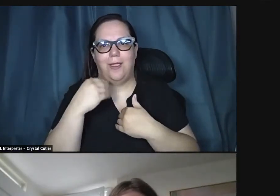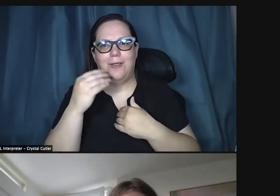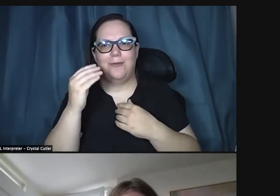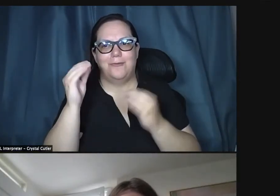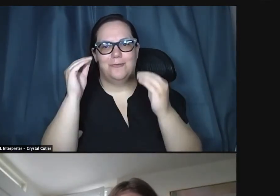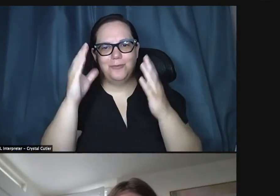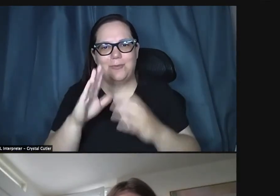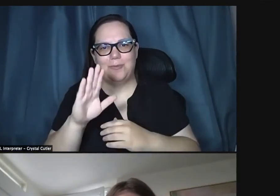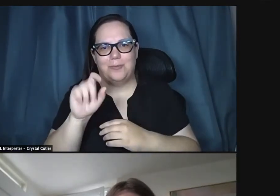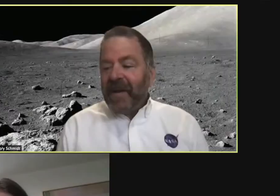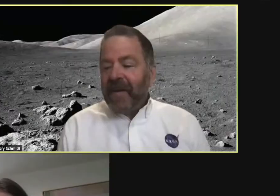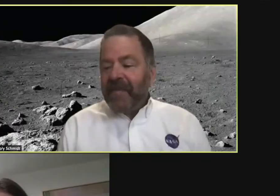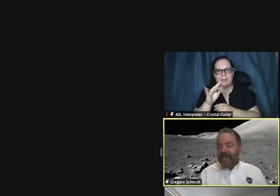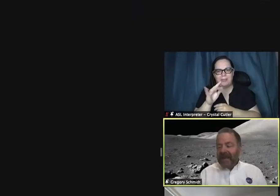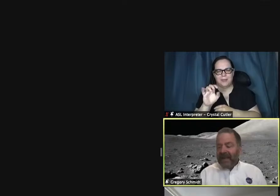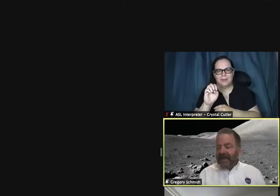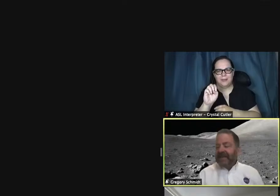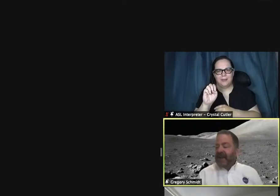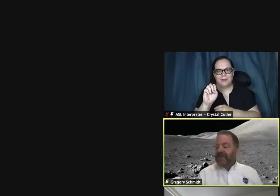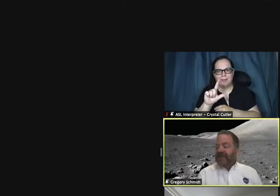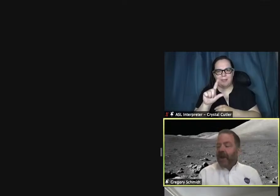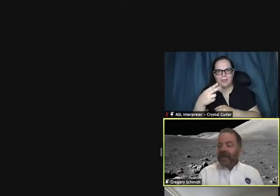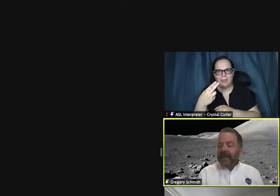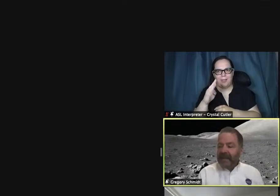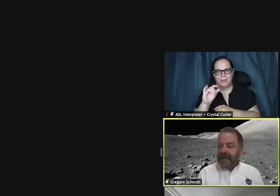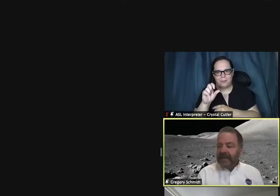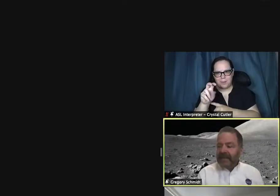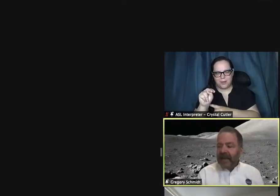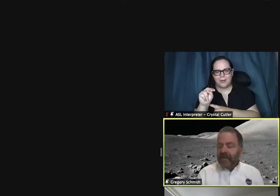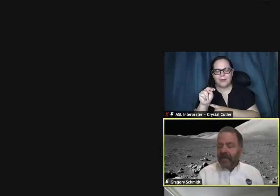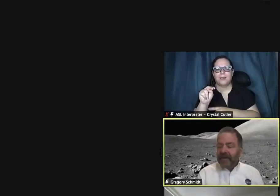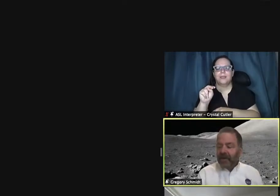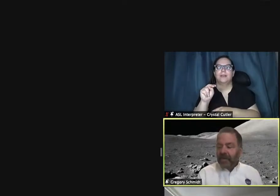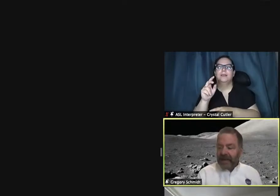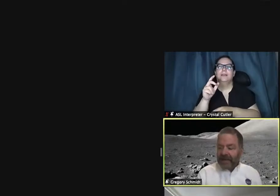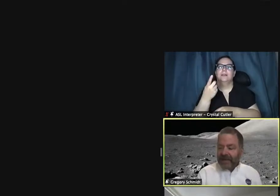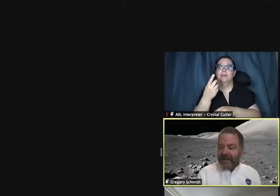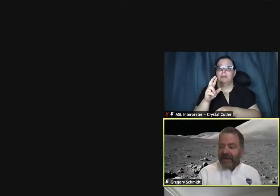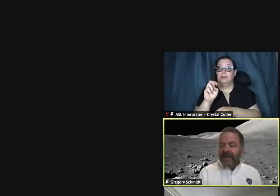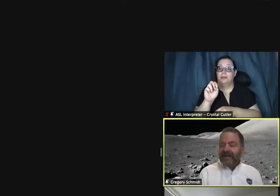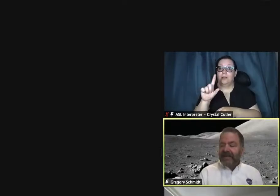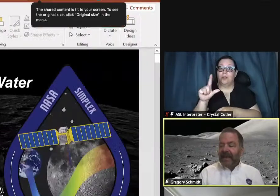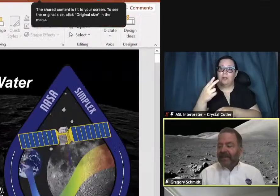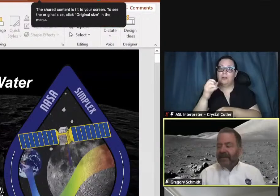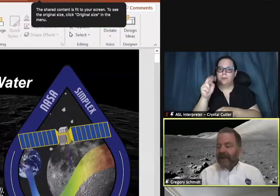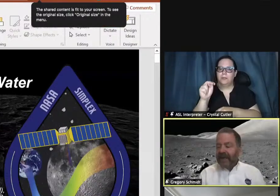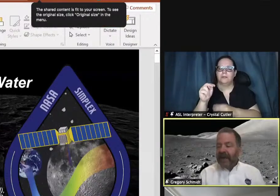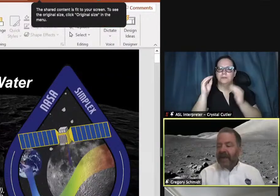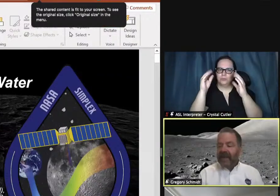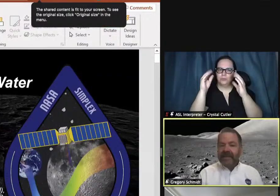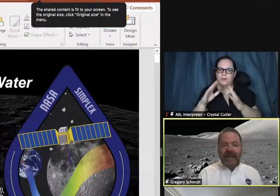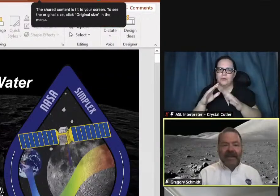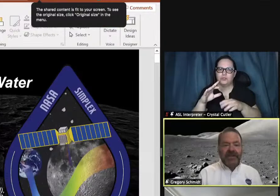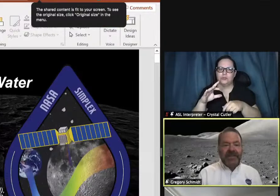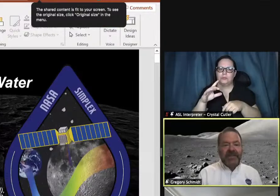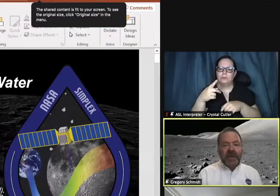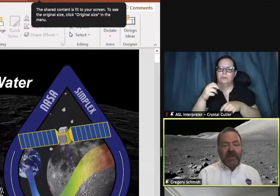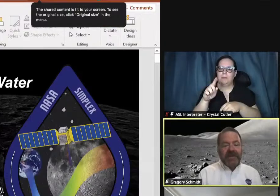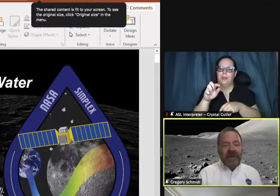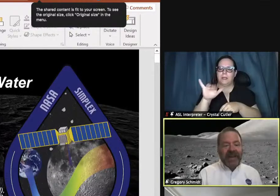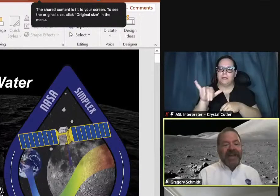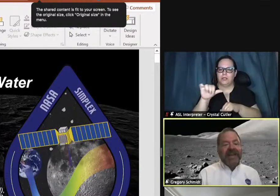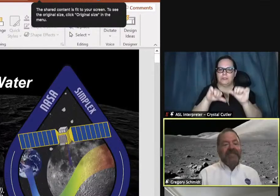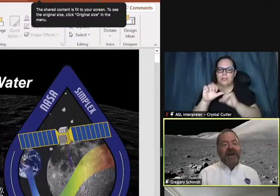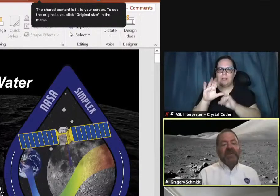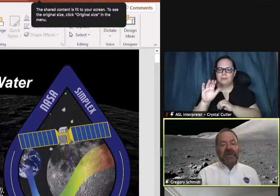Bethany Ehlmann. Dr. Ehlmann is a professor of planetary science at Caltech, and she is going to